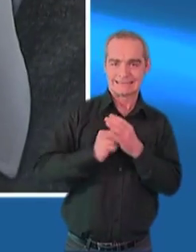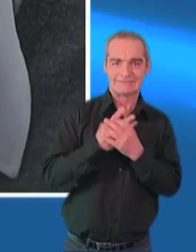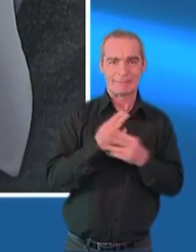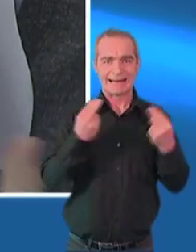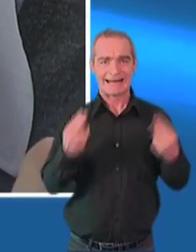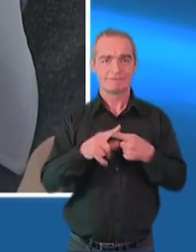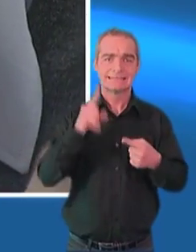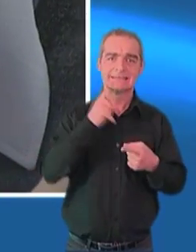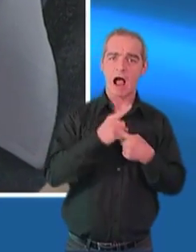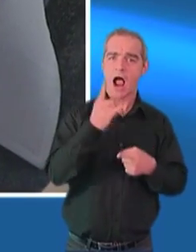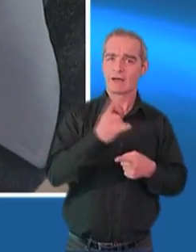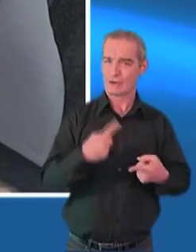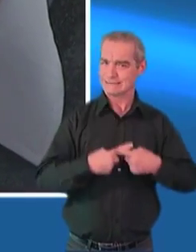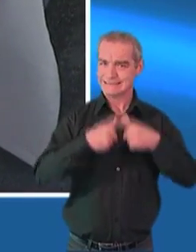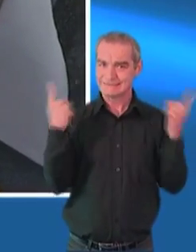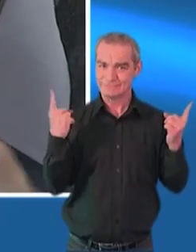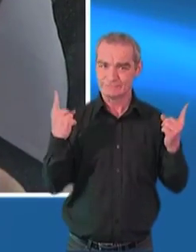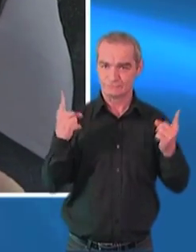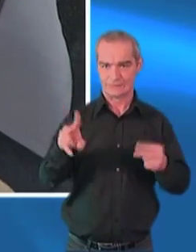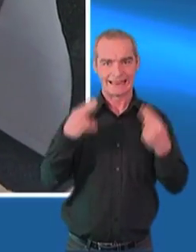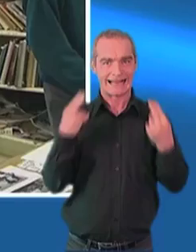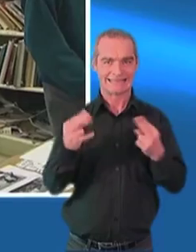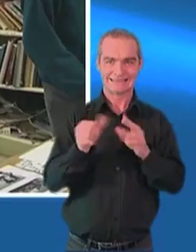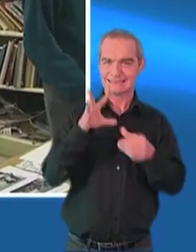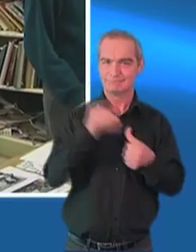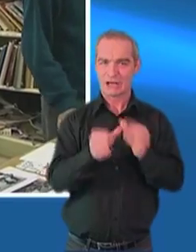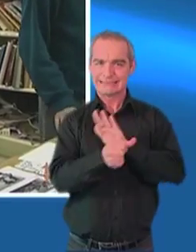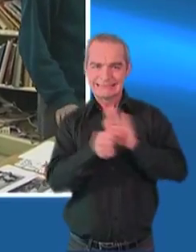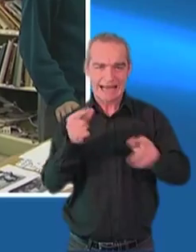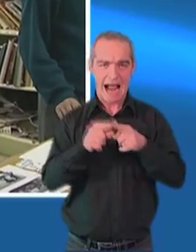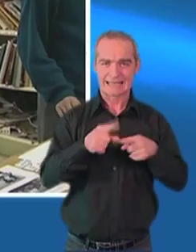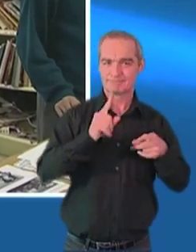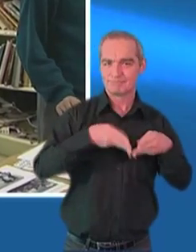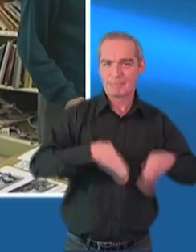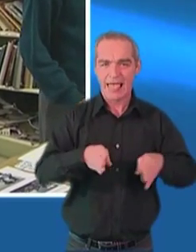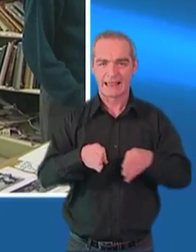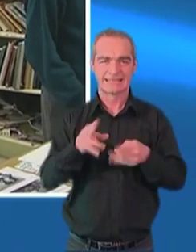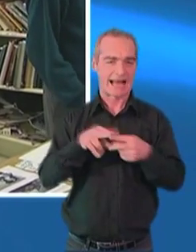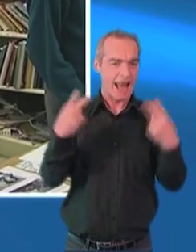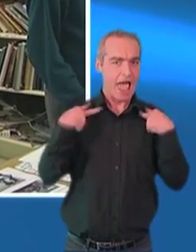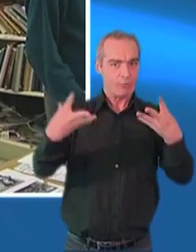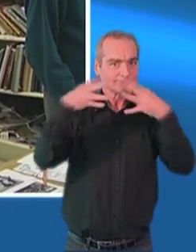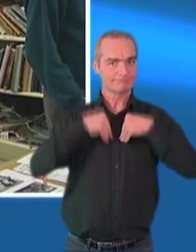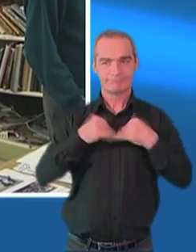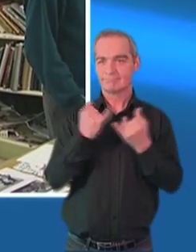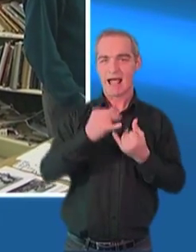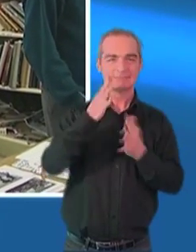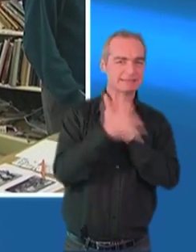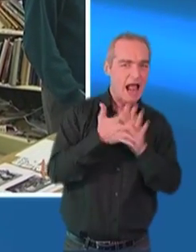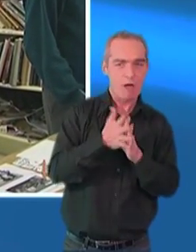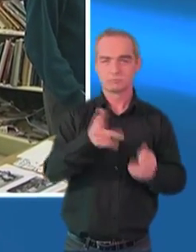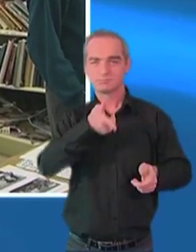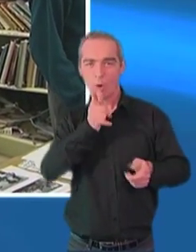needs of deaf and hard of hearing children are unique. They need the specialist skills and methodologies in language